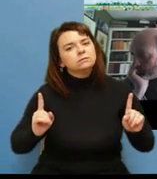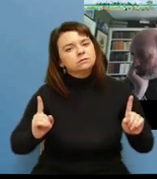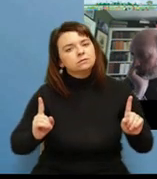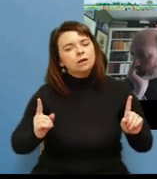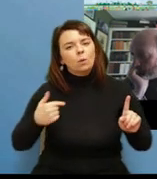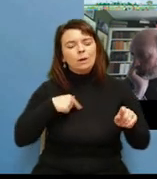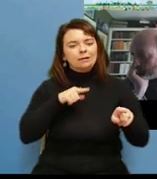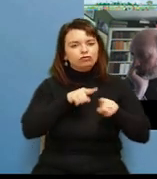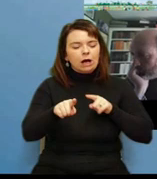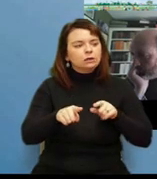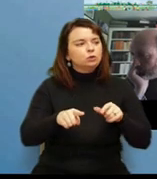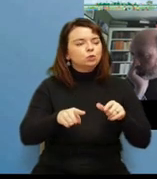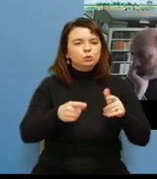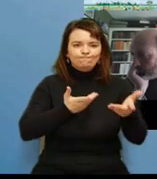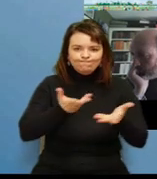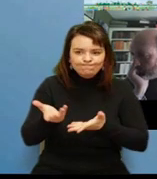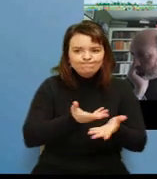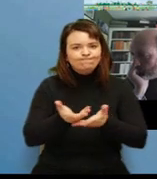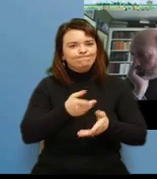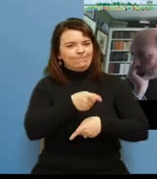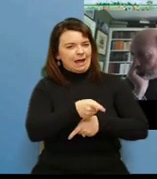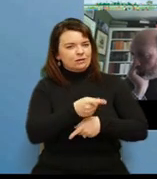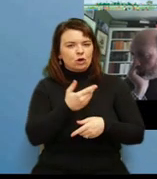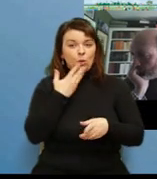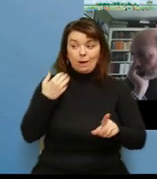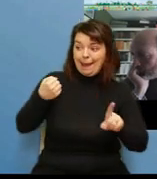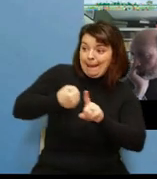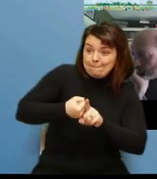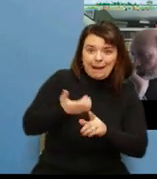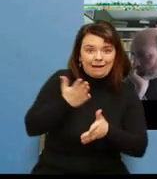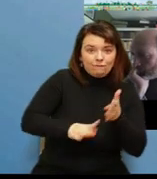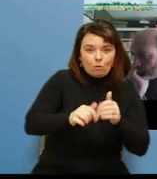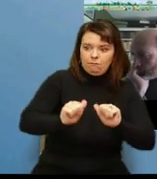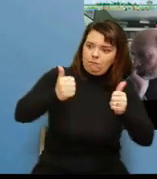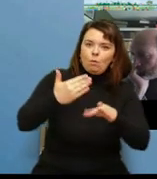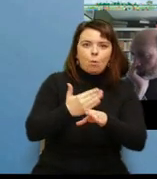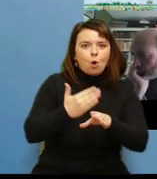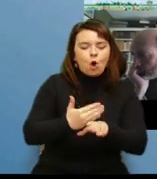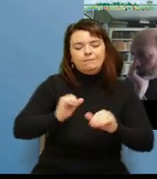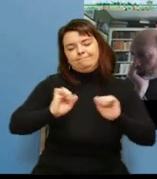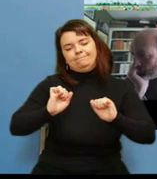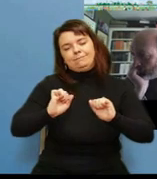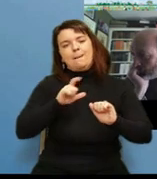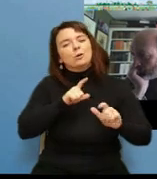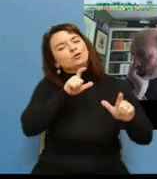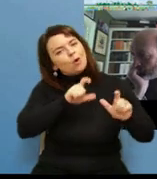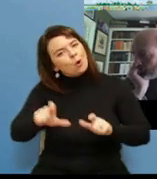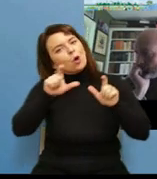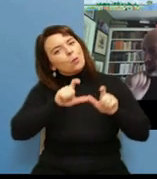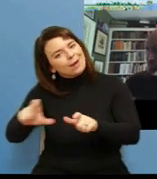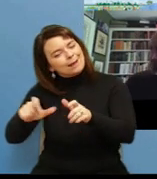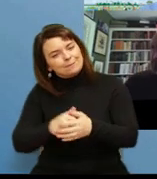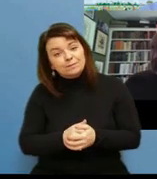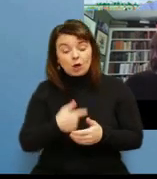we're working through. And again, there's no impact from that work yet because it's ongoing. So I think